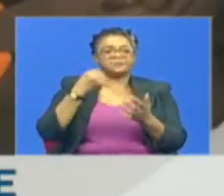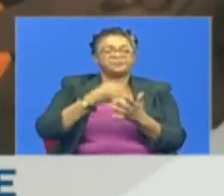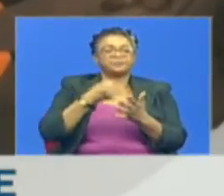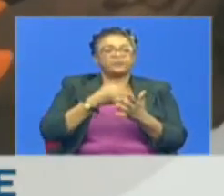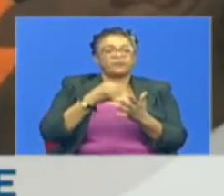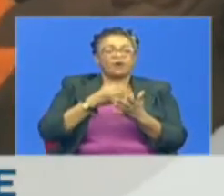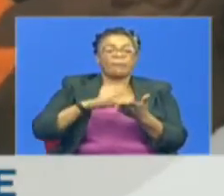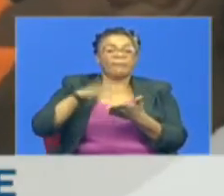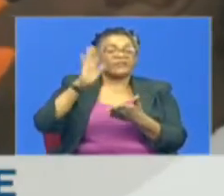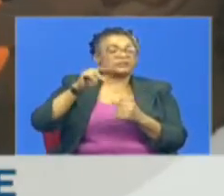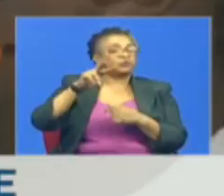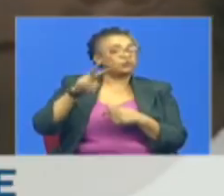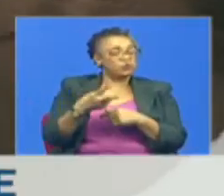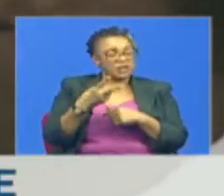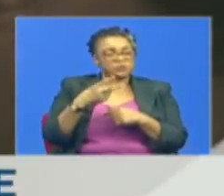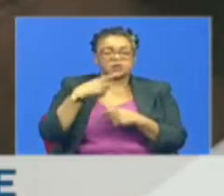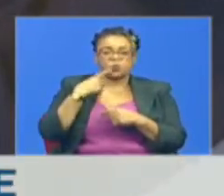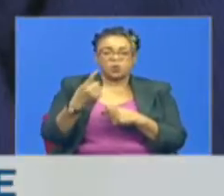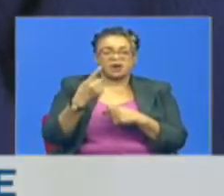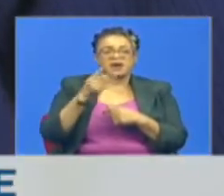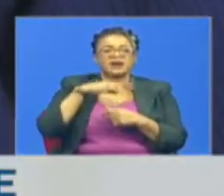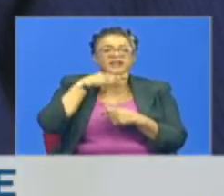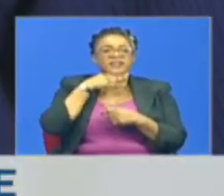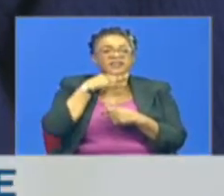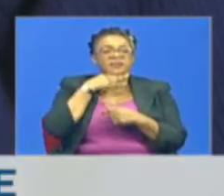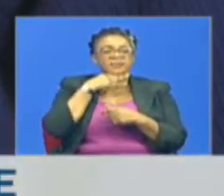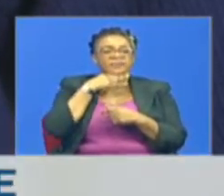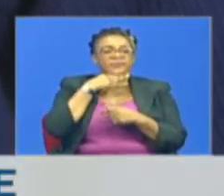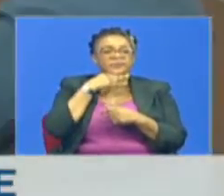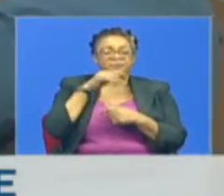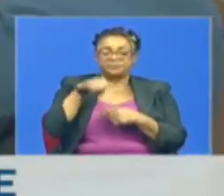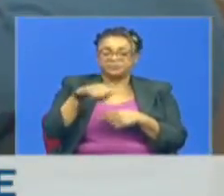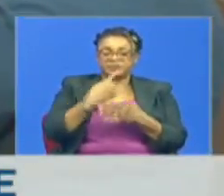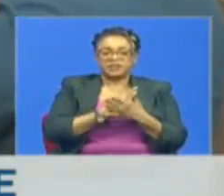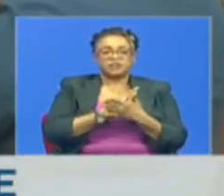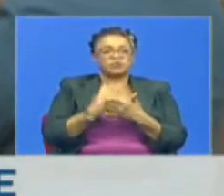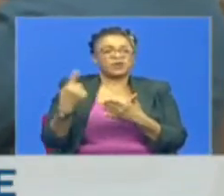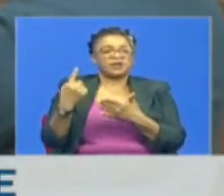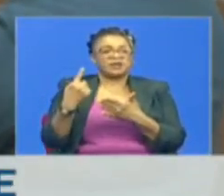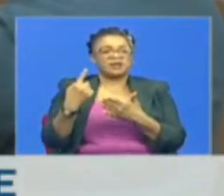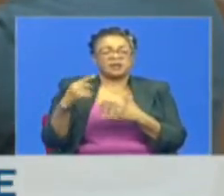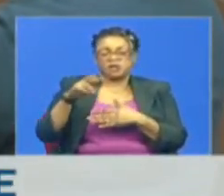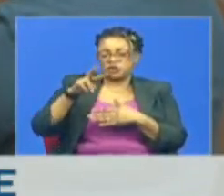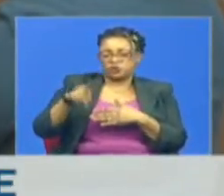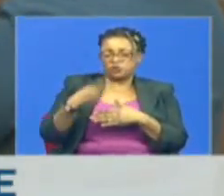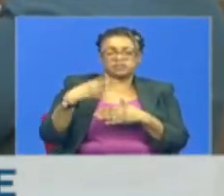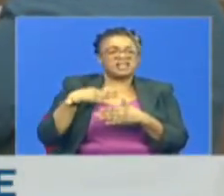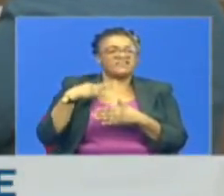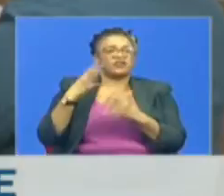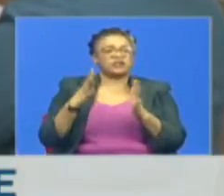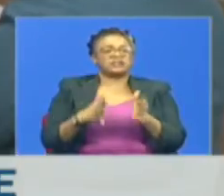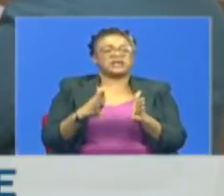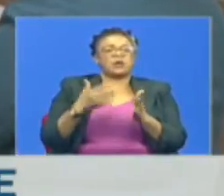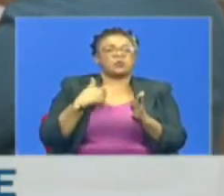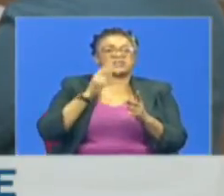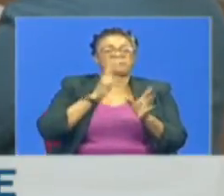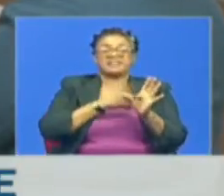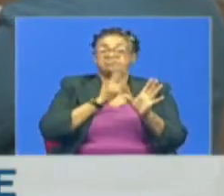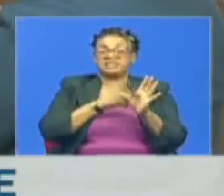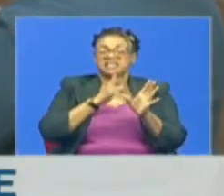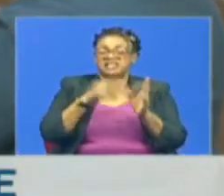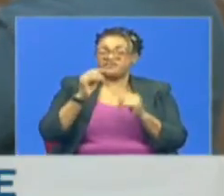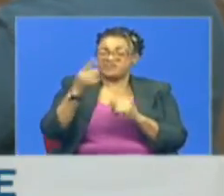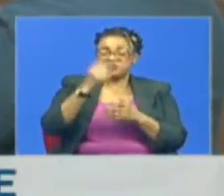than 2,100 deaths. This week, about 2,000 volunteers have taken part in the first